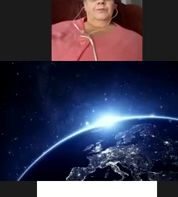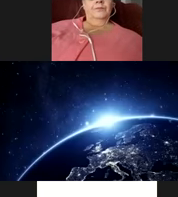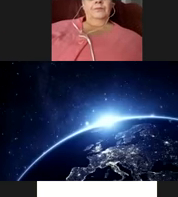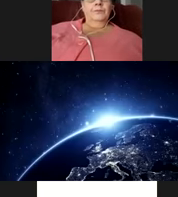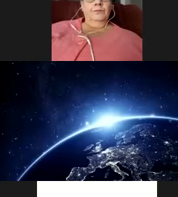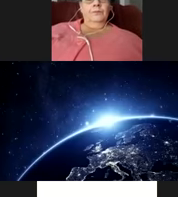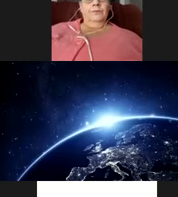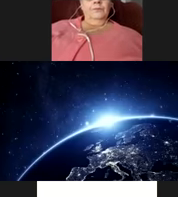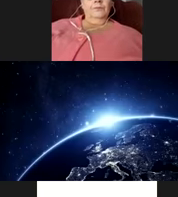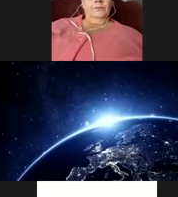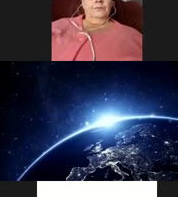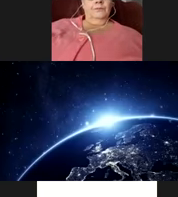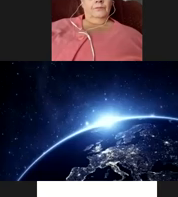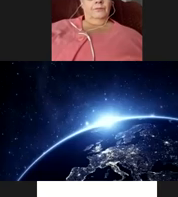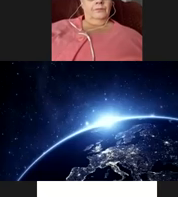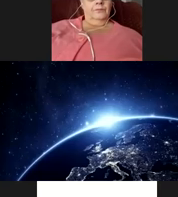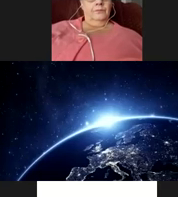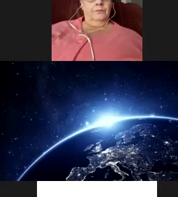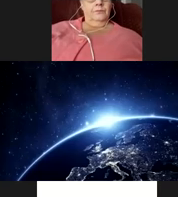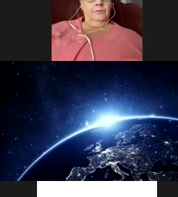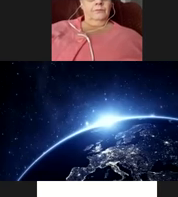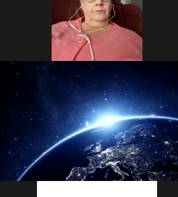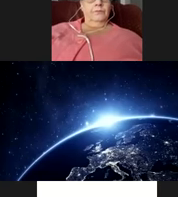See where that sound is coming from.